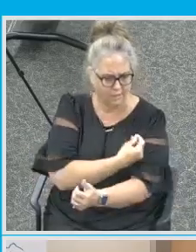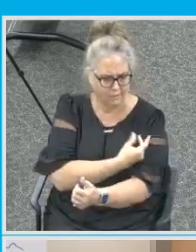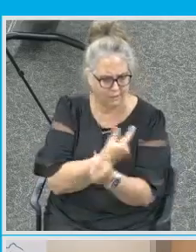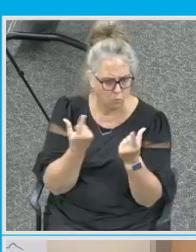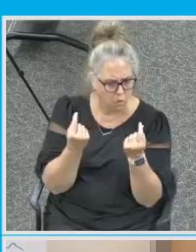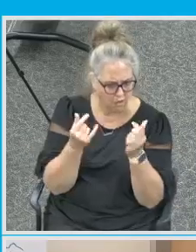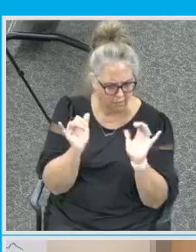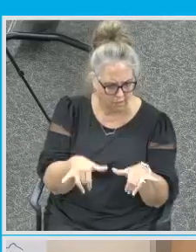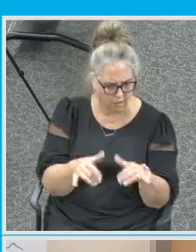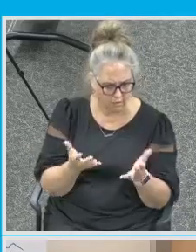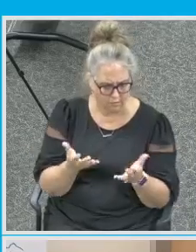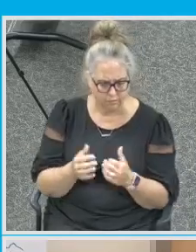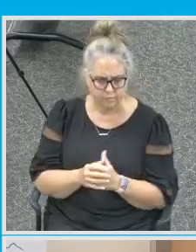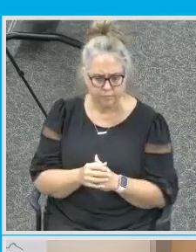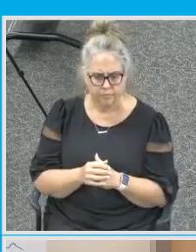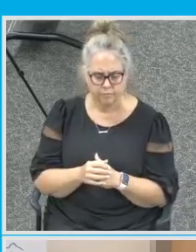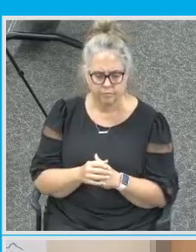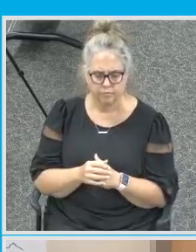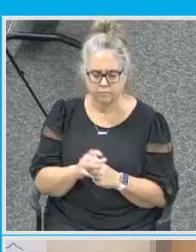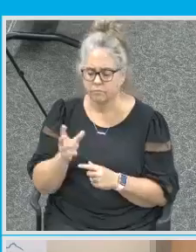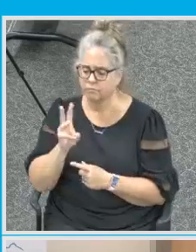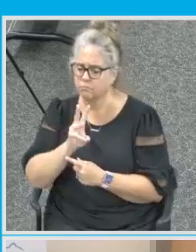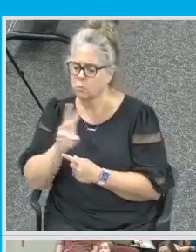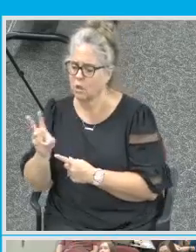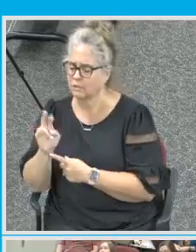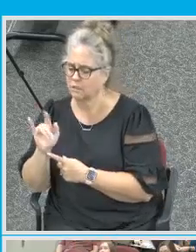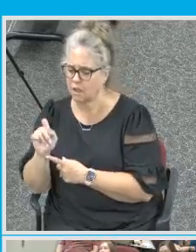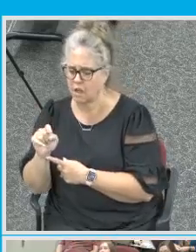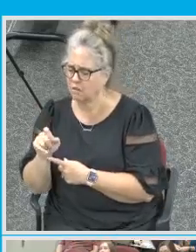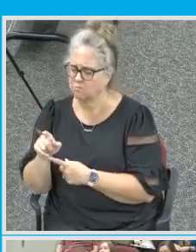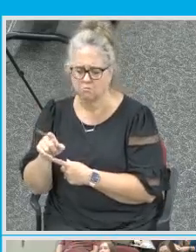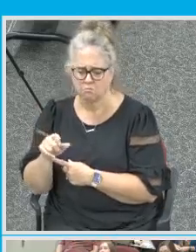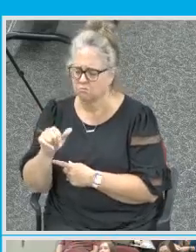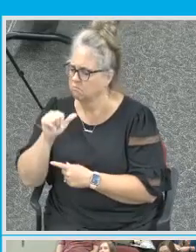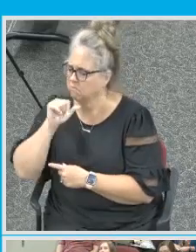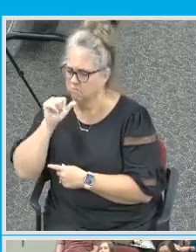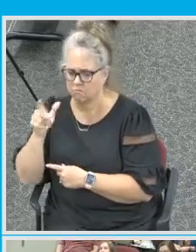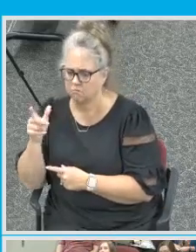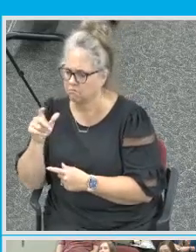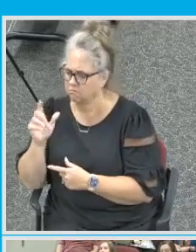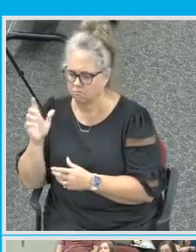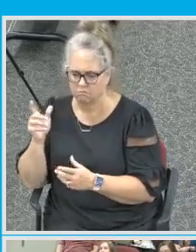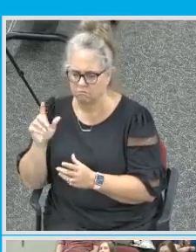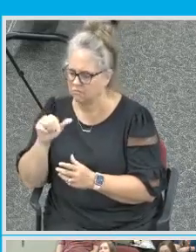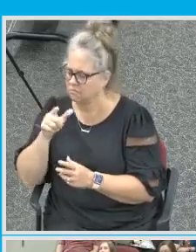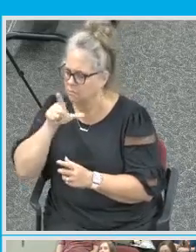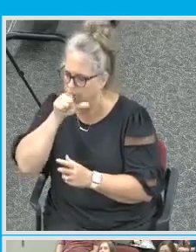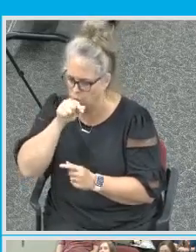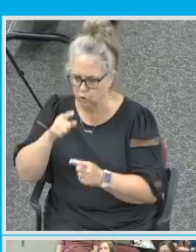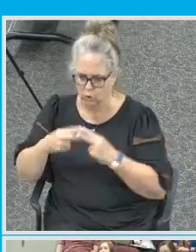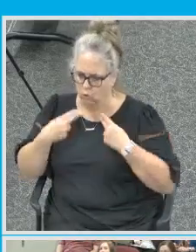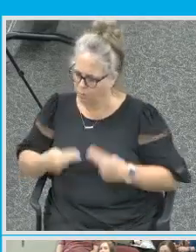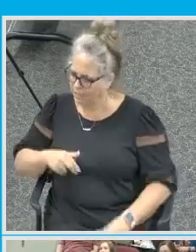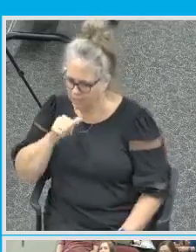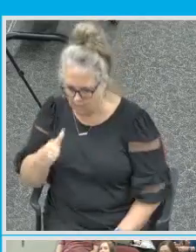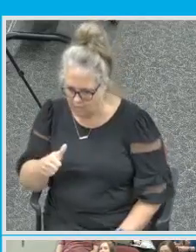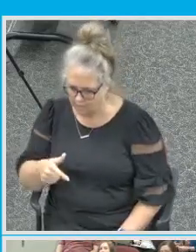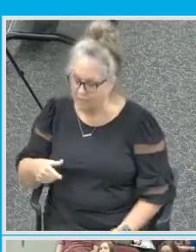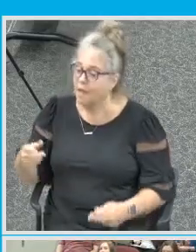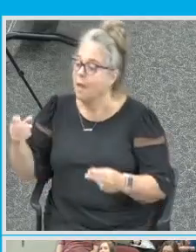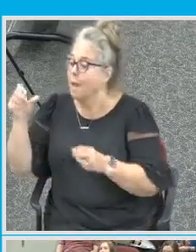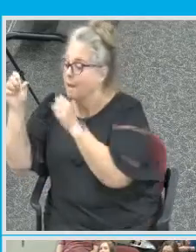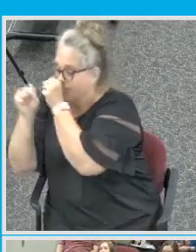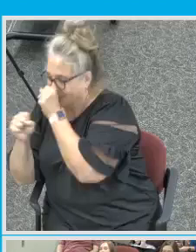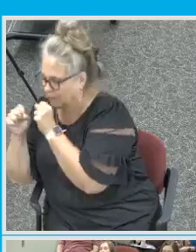bird to humans unless there's a mosquito involved. And once a person is infected, you can't spread it to another person. So it's very different than a lot of the other